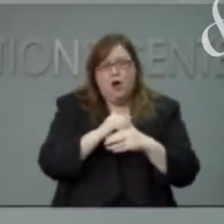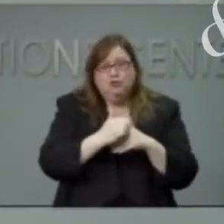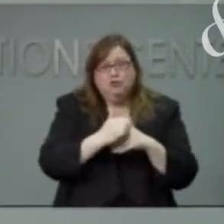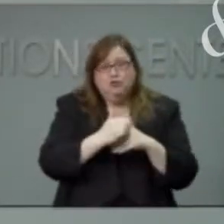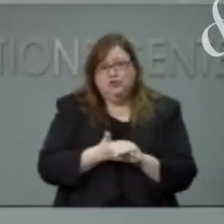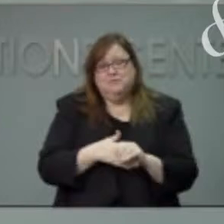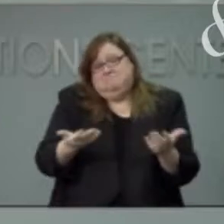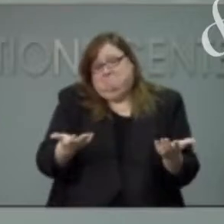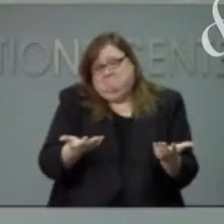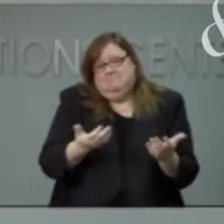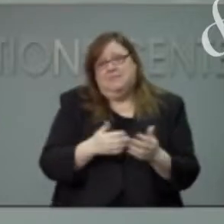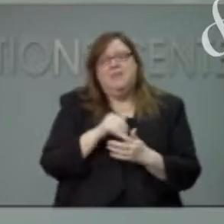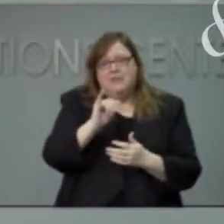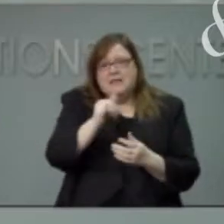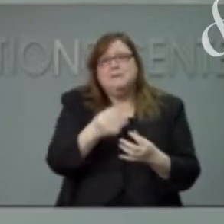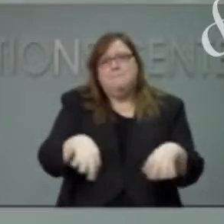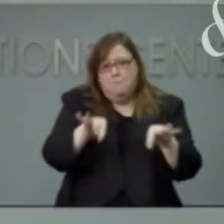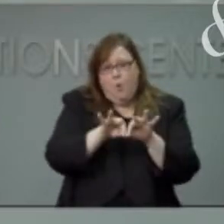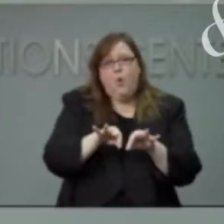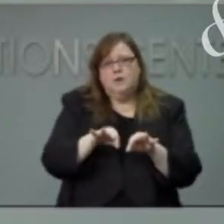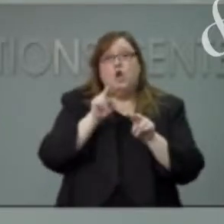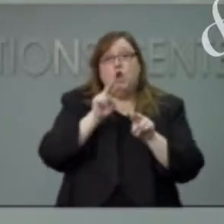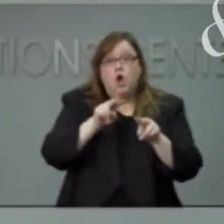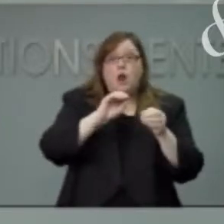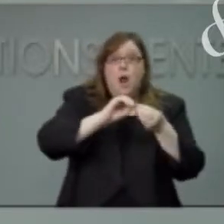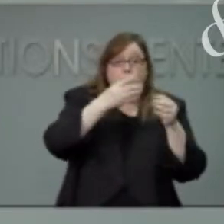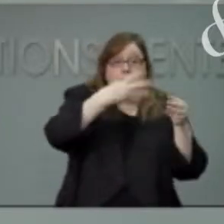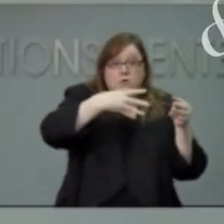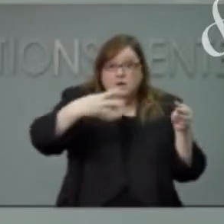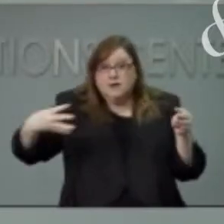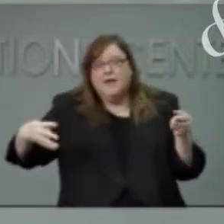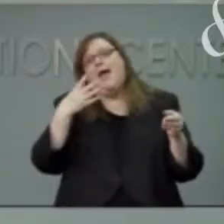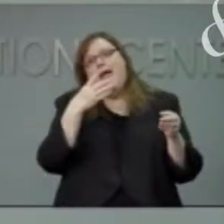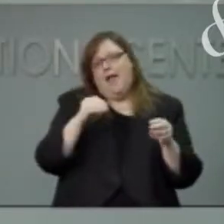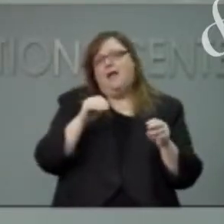safety protocols, as well as looking at our trends and metrics. Thanks.